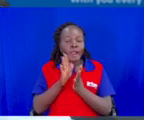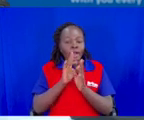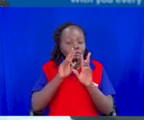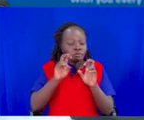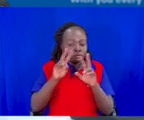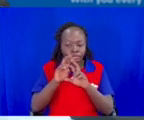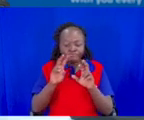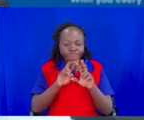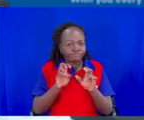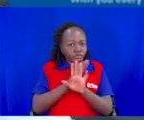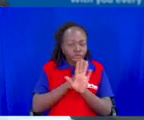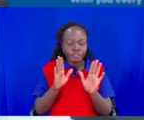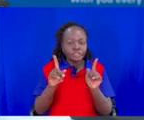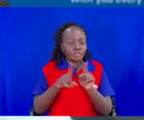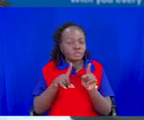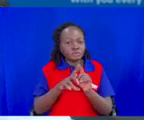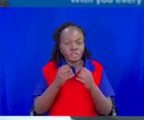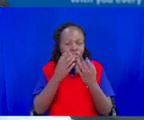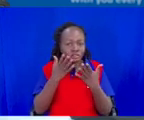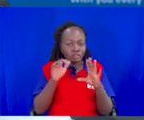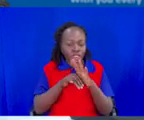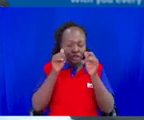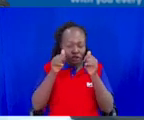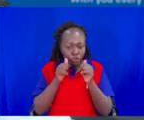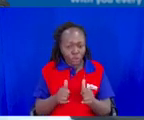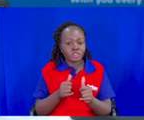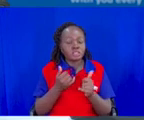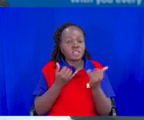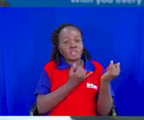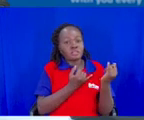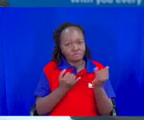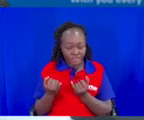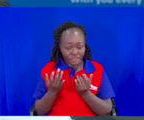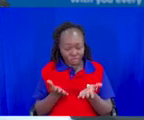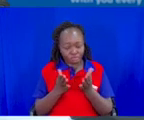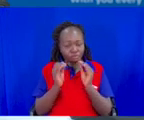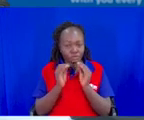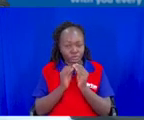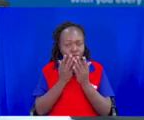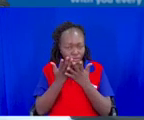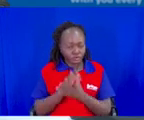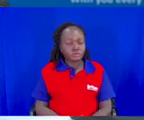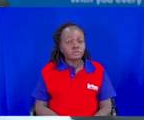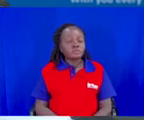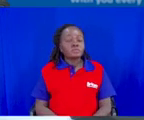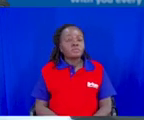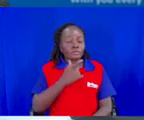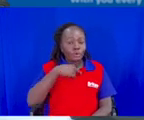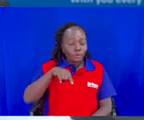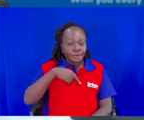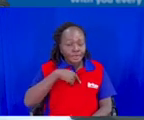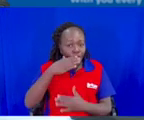clarification, as was provided in the notice calling this meeting. We shall continue